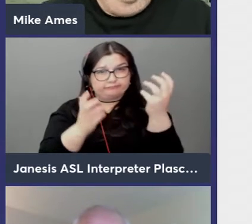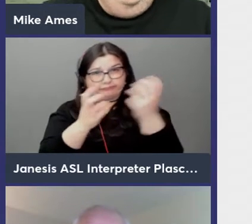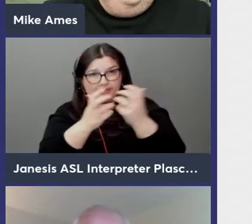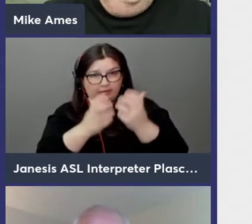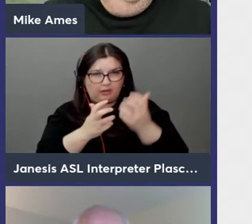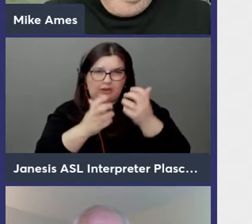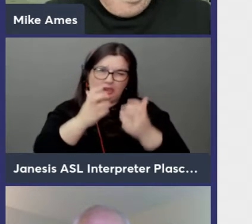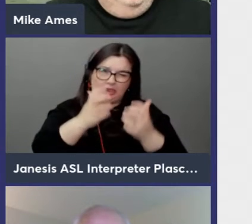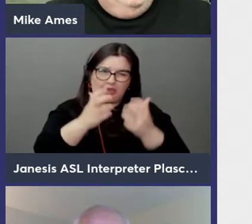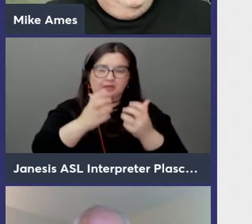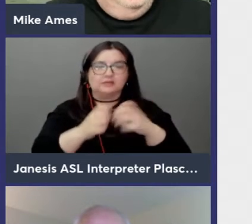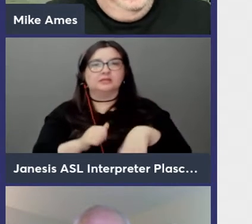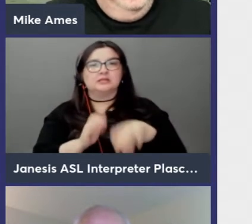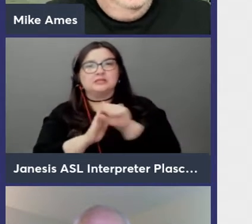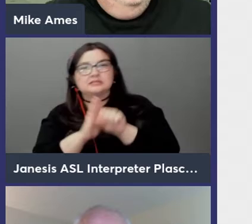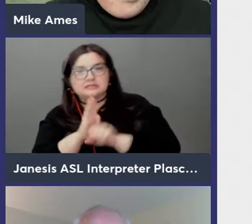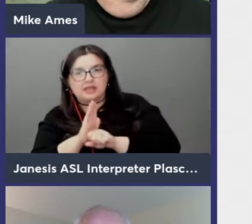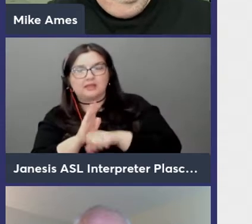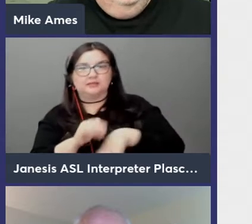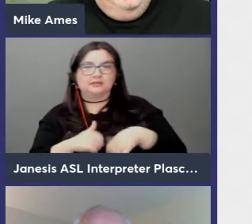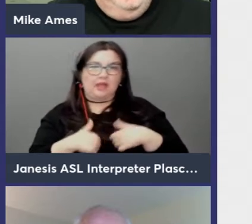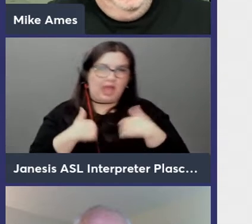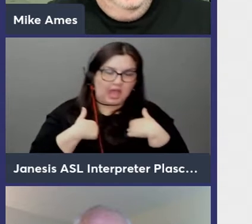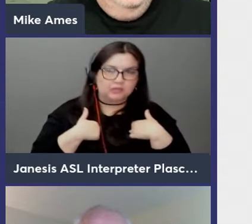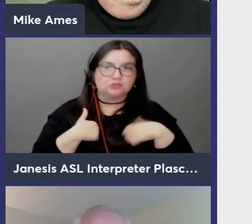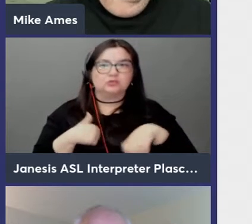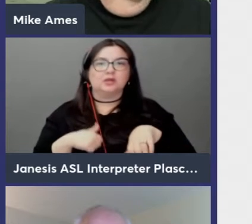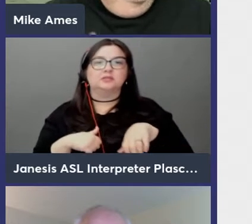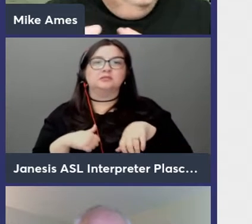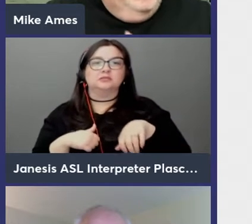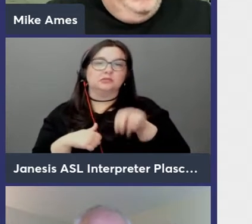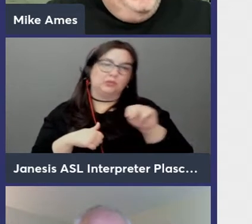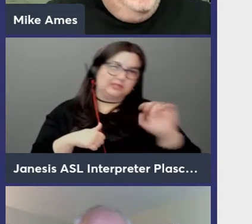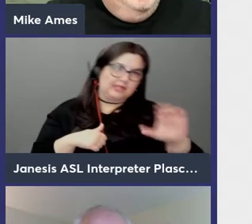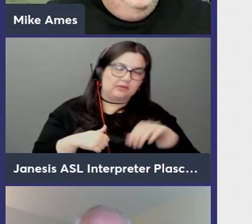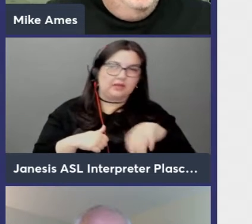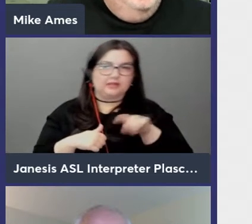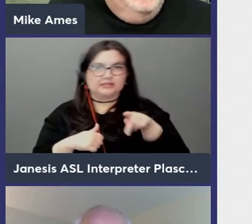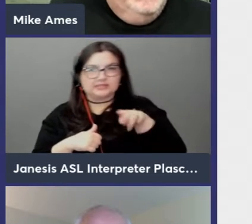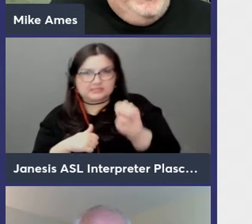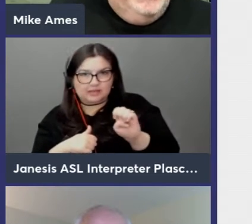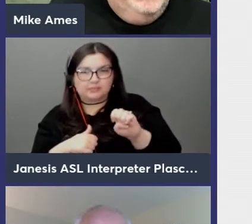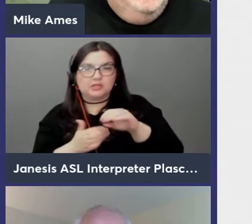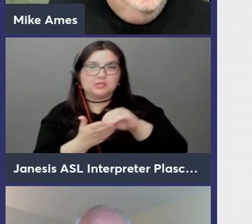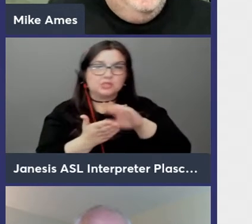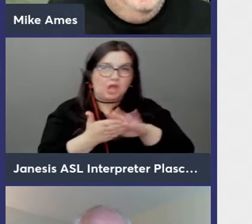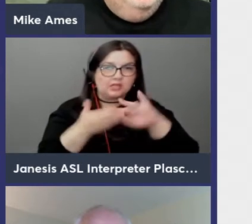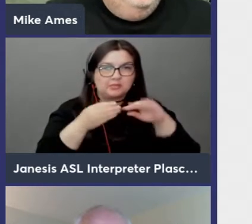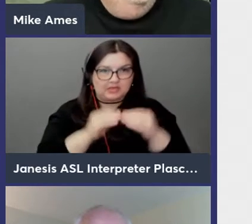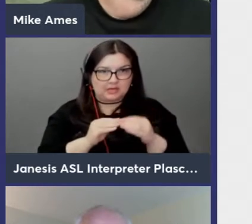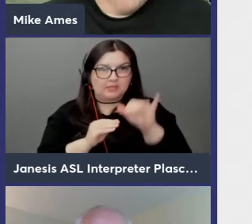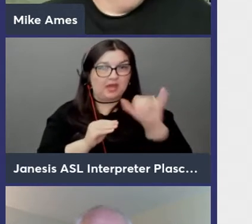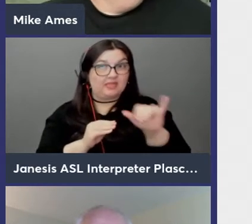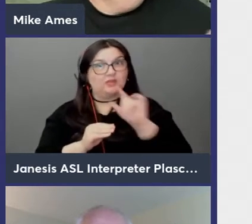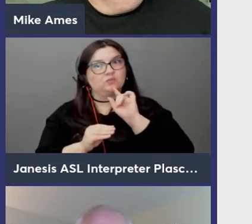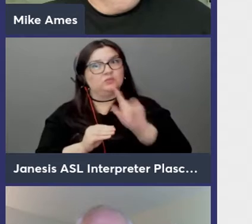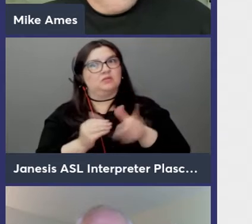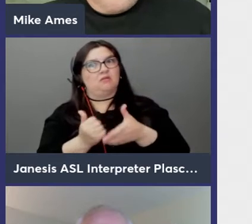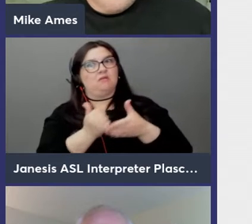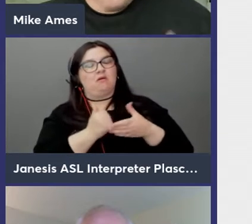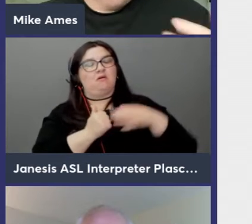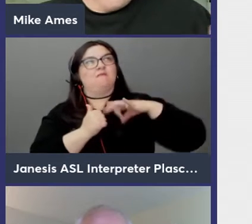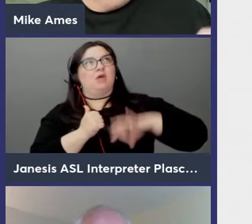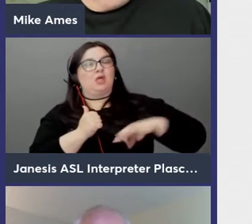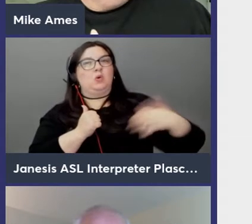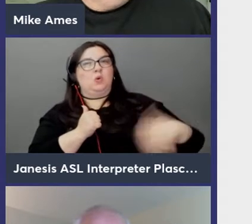state address is in South Carolina, the zip code, document number. This is actually super helpful,